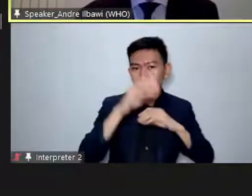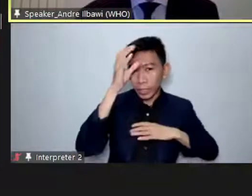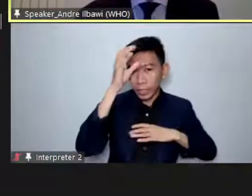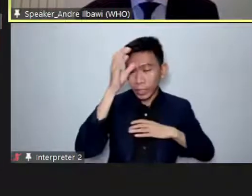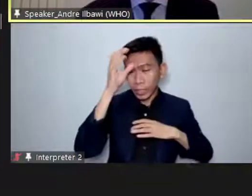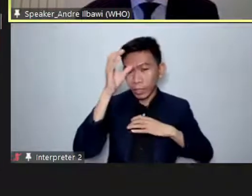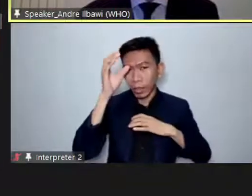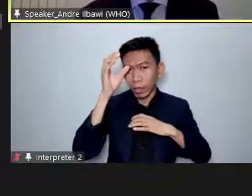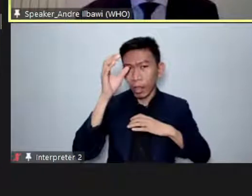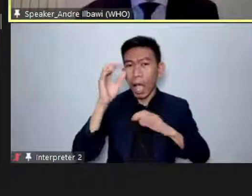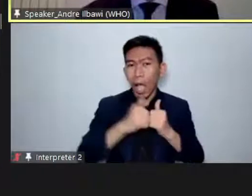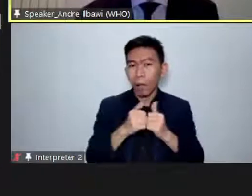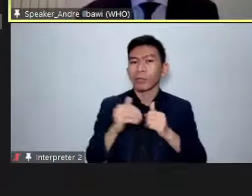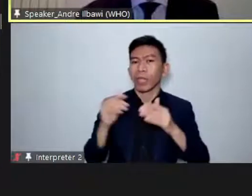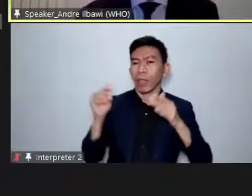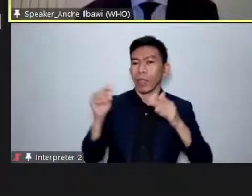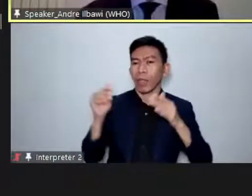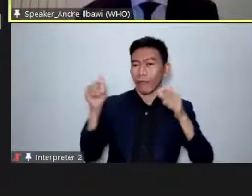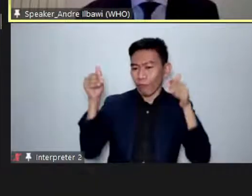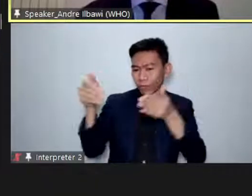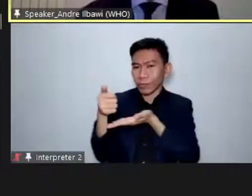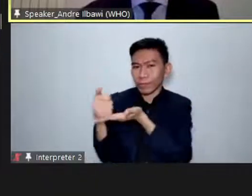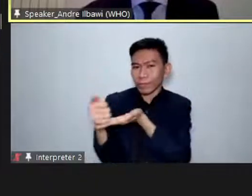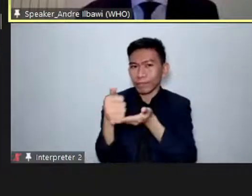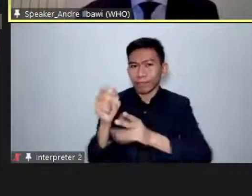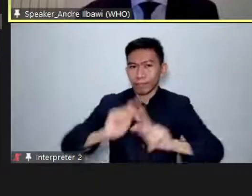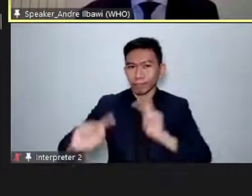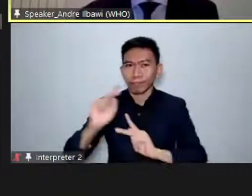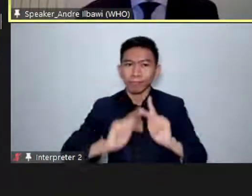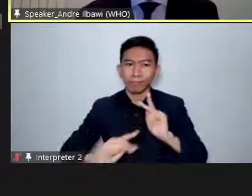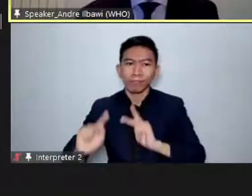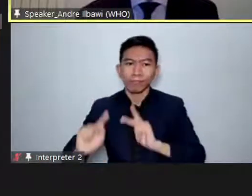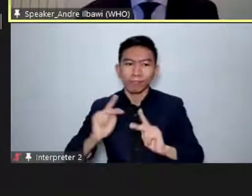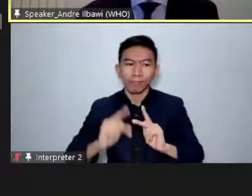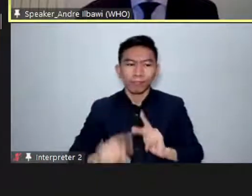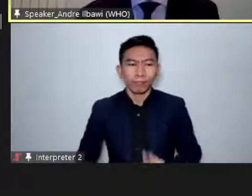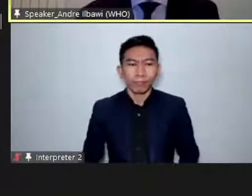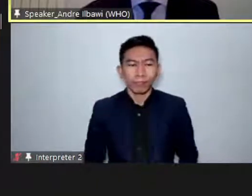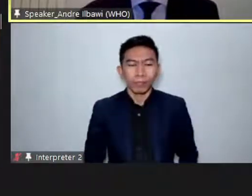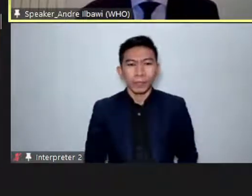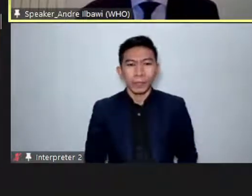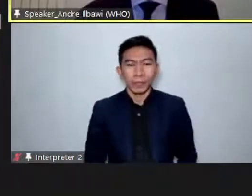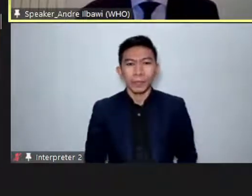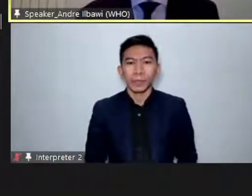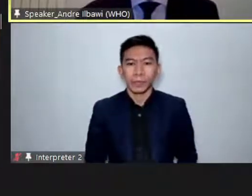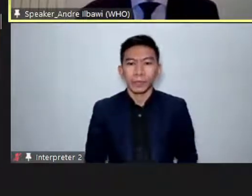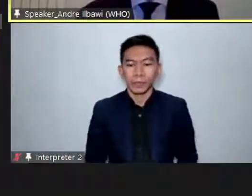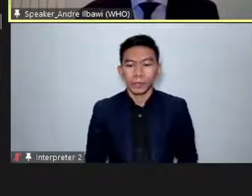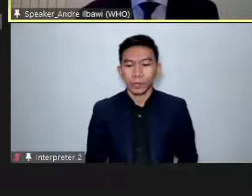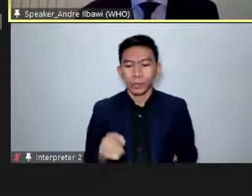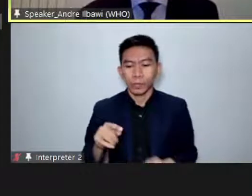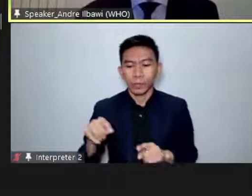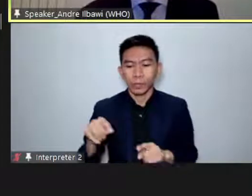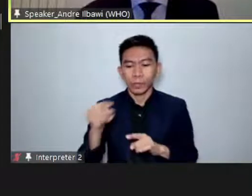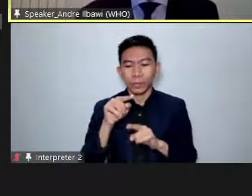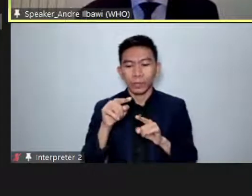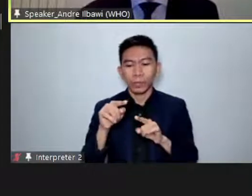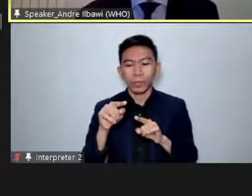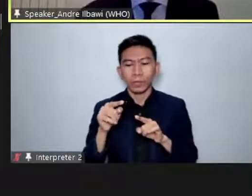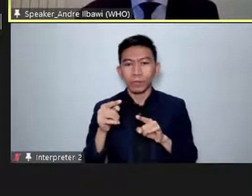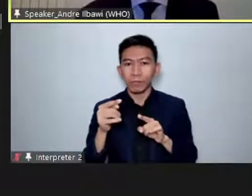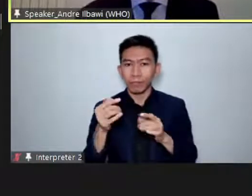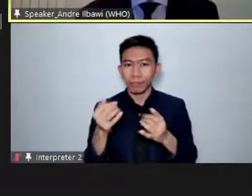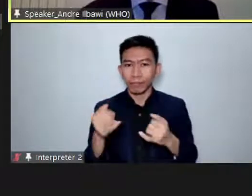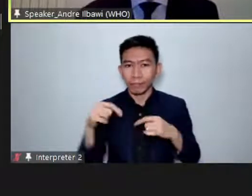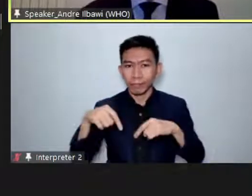center of our work. Cancer is a deeply personal disease. Yet you have created a situation in the Philippines